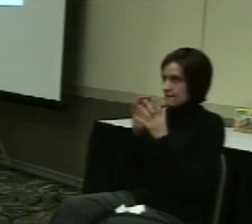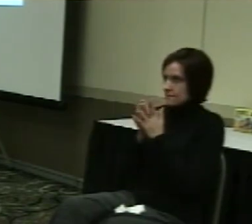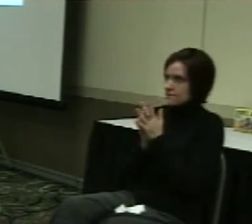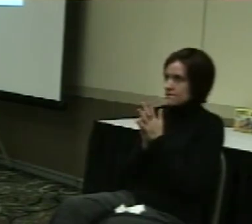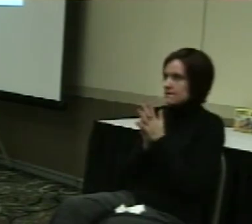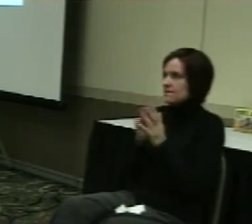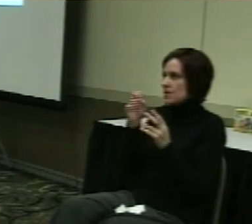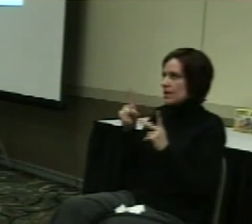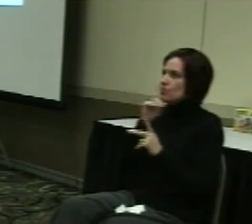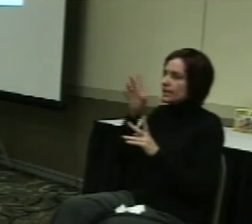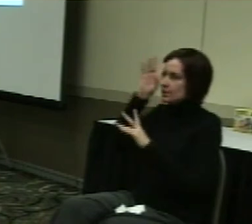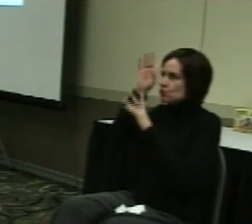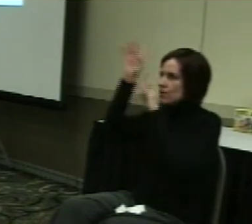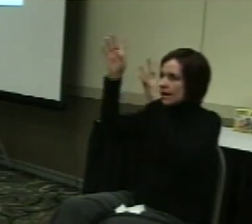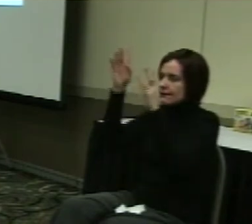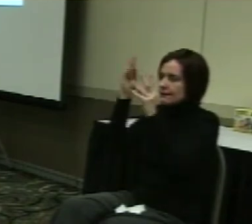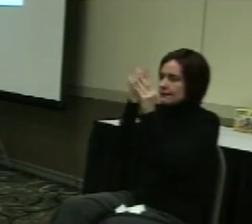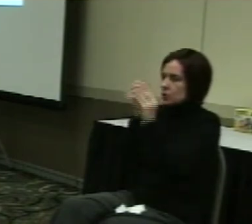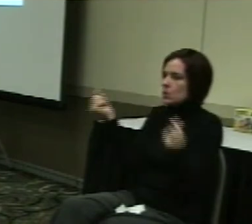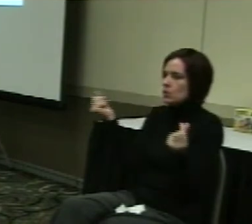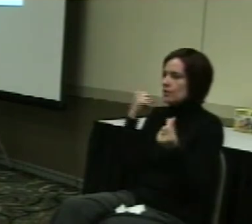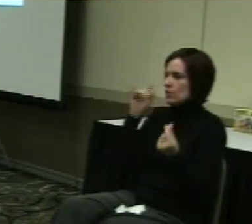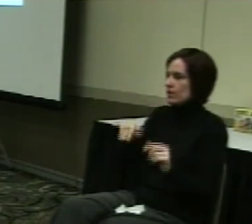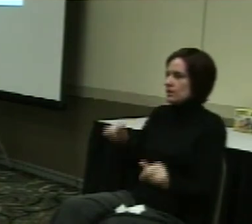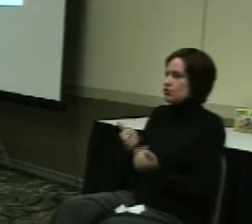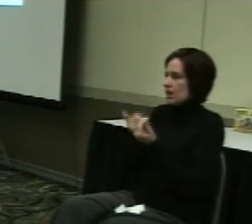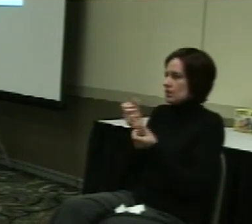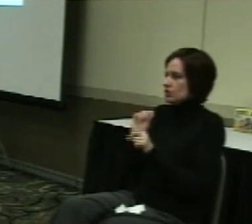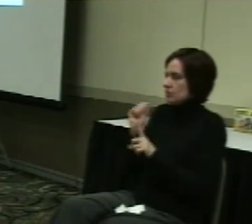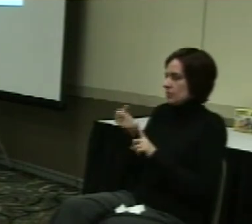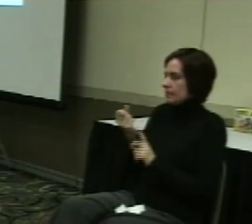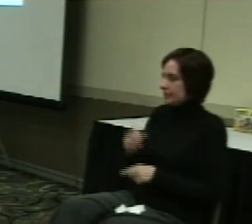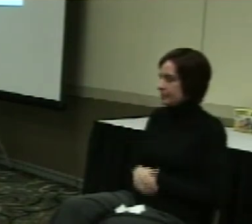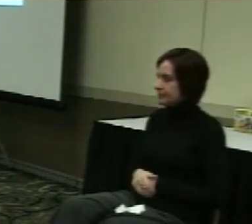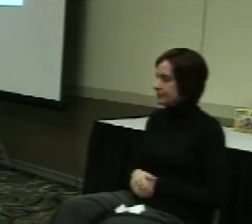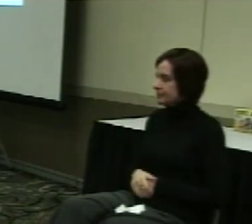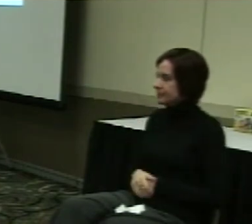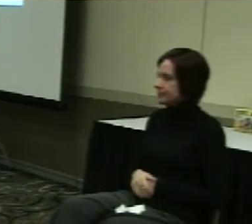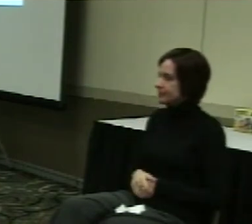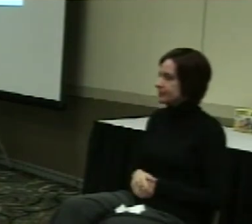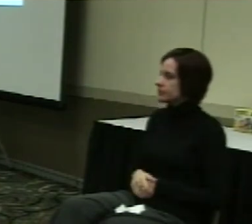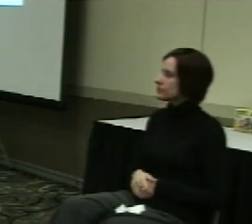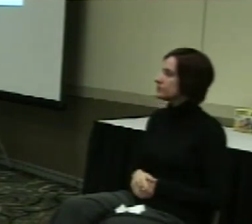really creative solution to this challenging situation. Now,